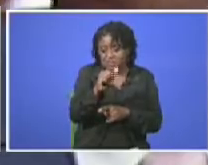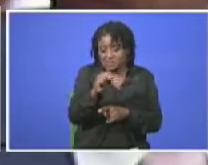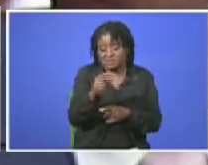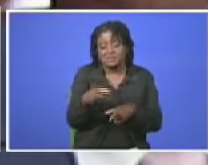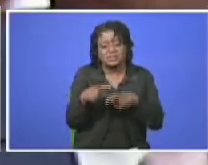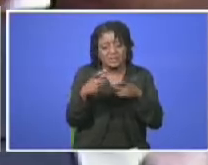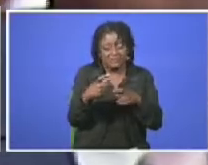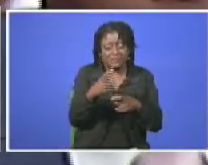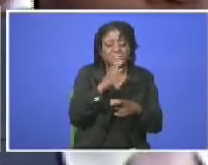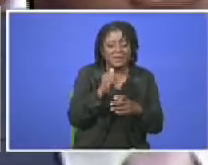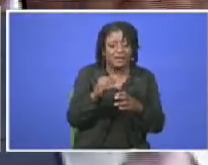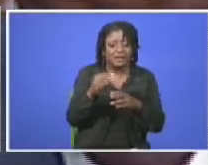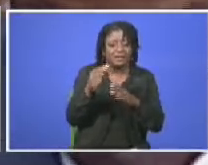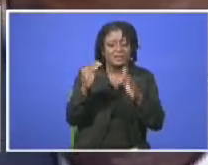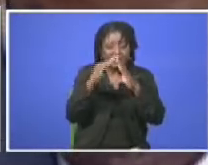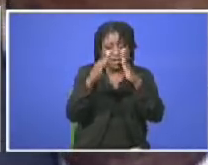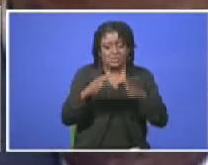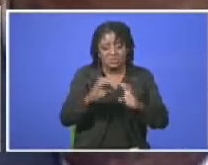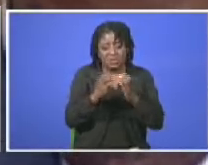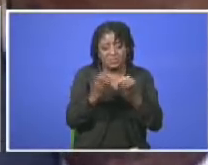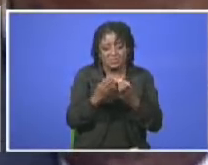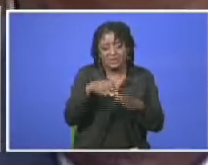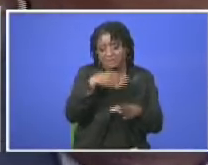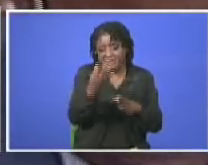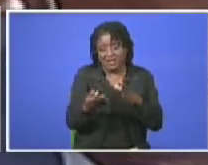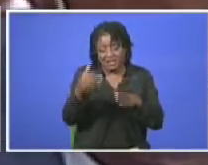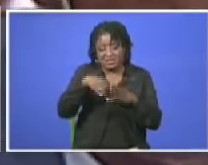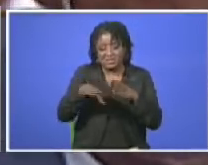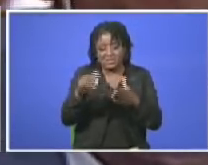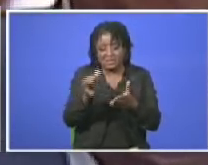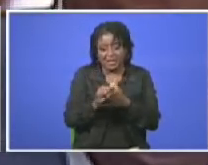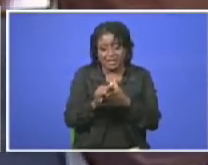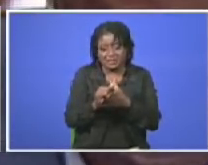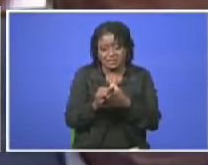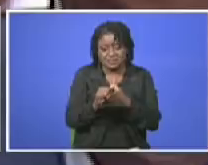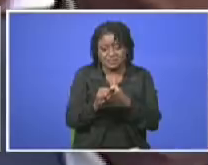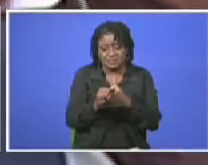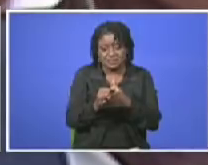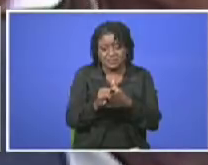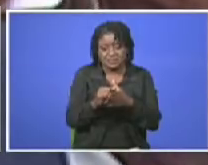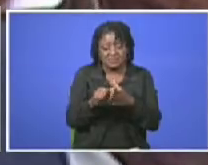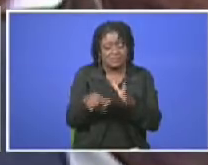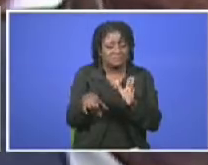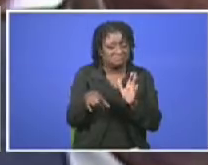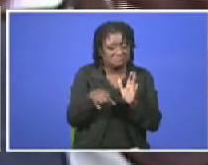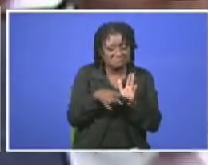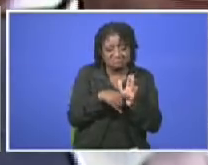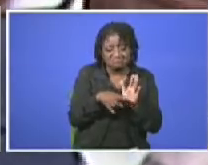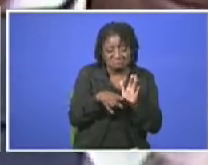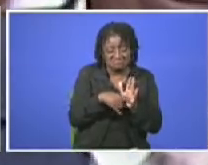the majority of them fell into that toxic wastebasket, which is